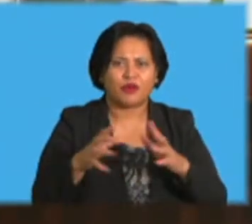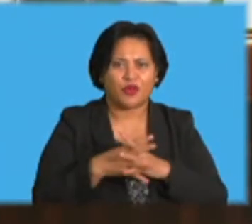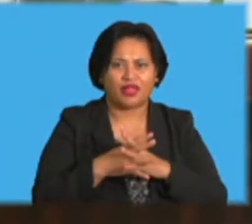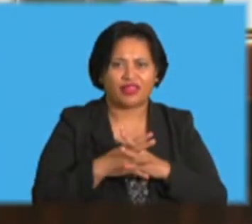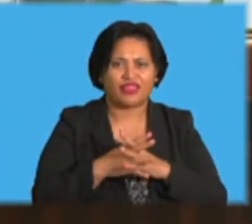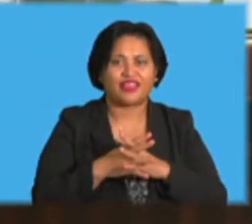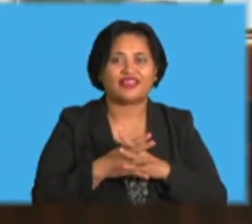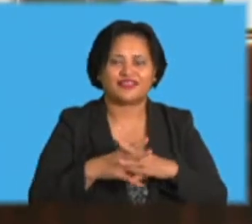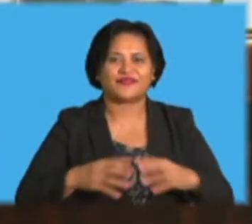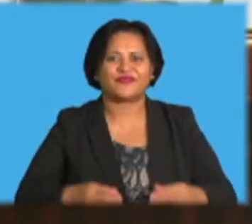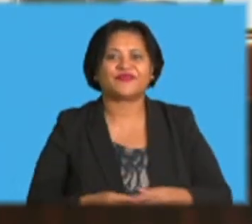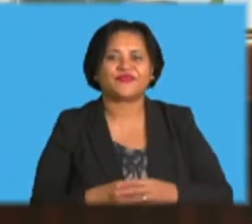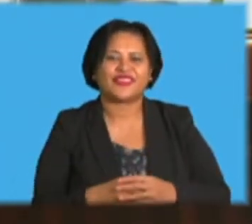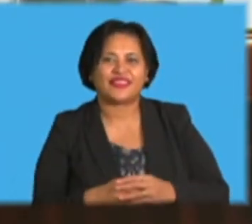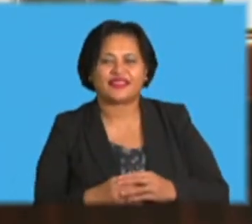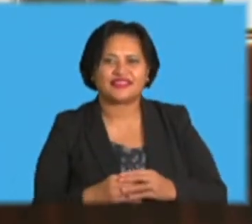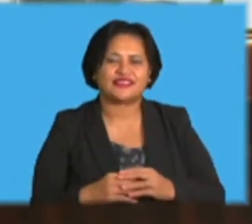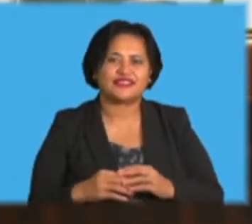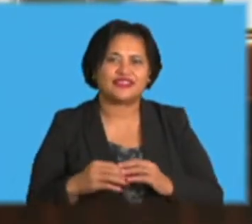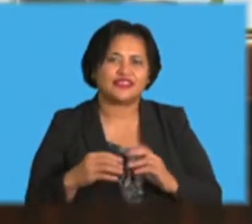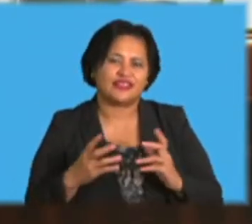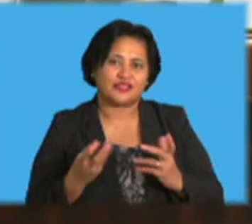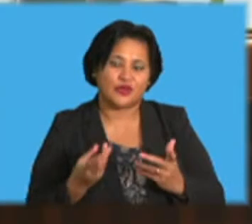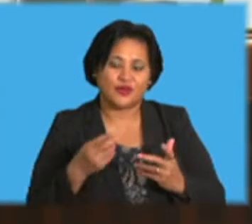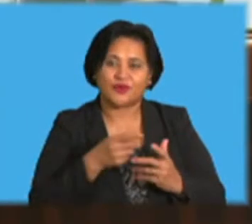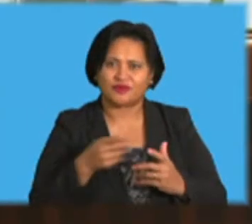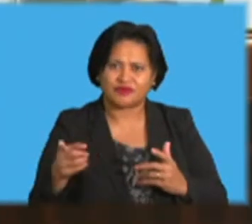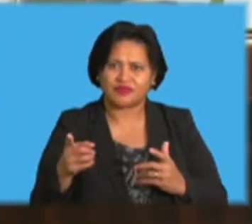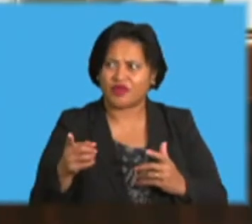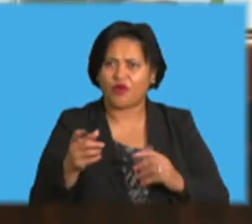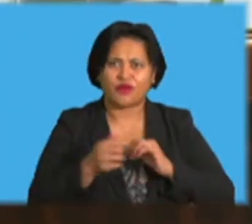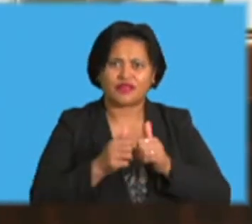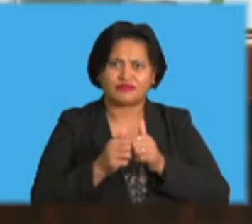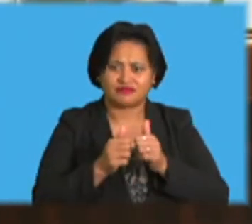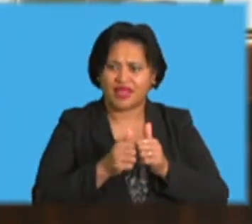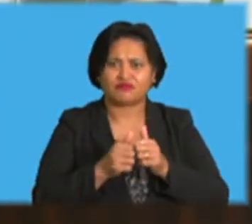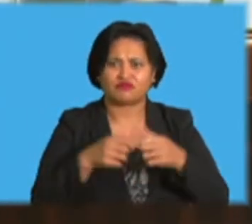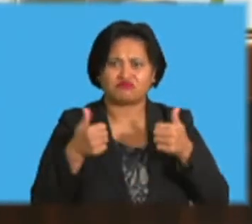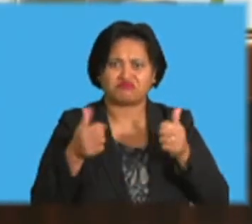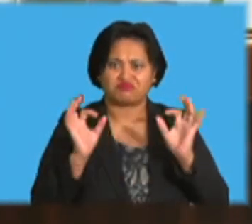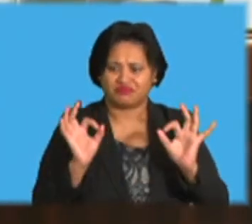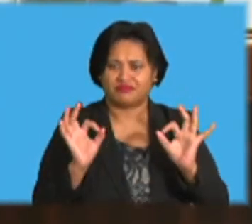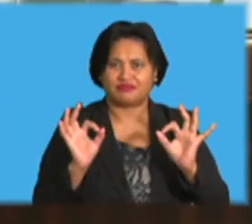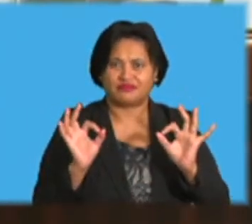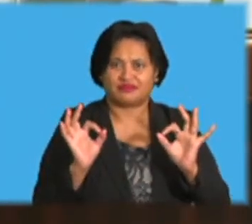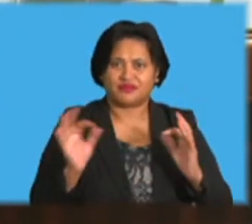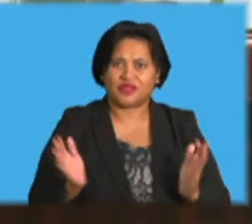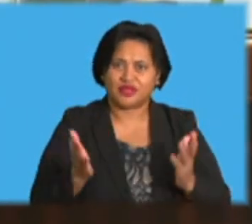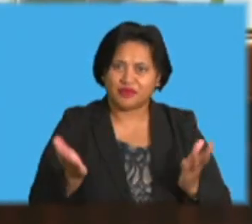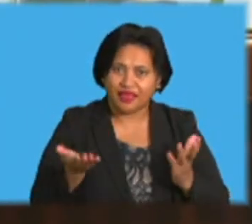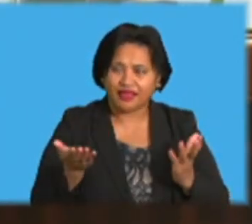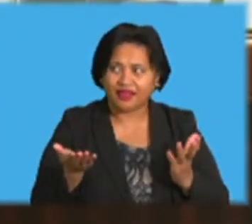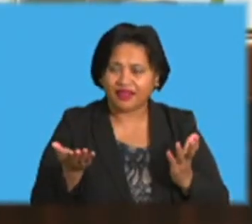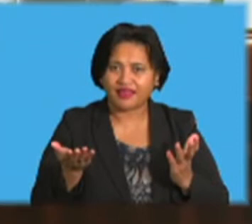of the success of these sports were well executed and funded plans. Over the past 4